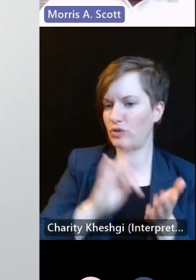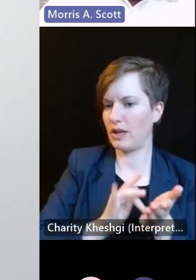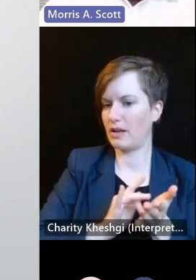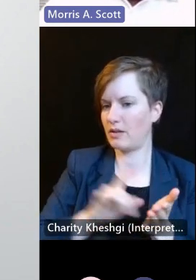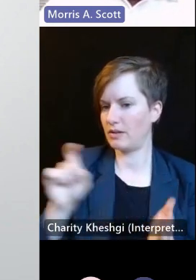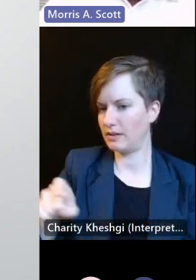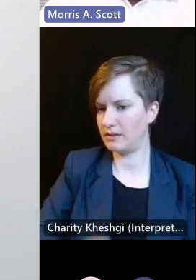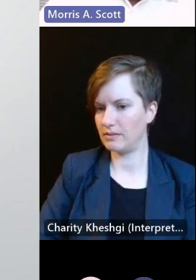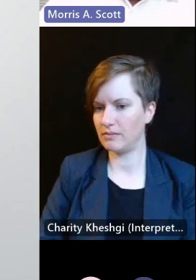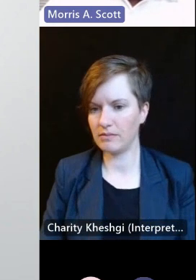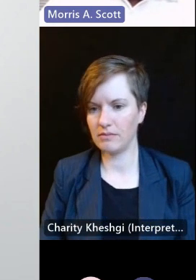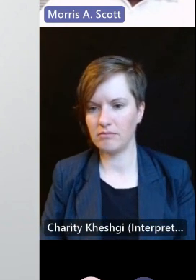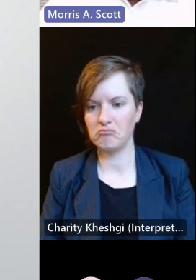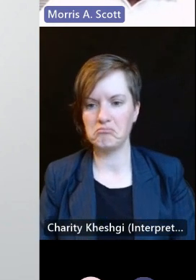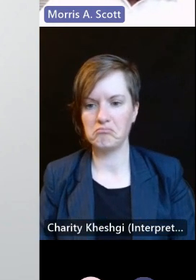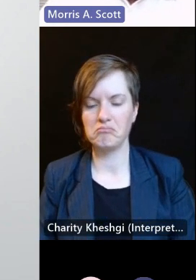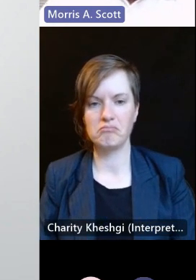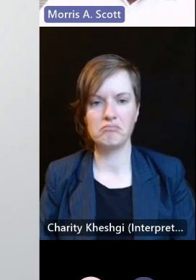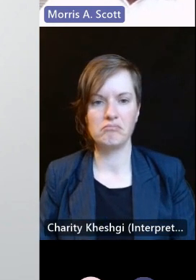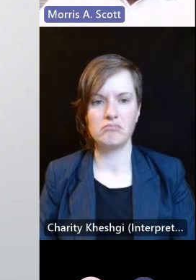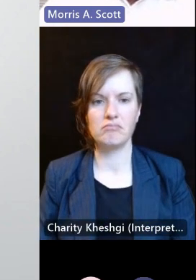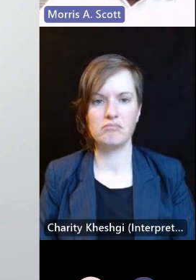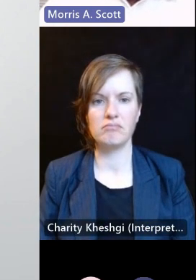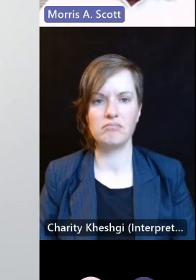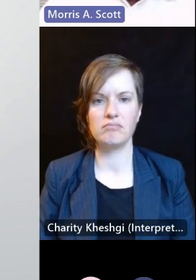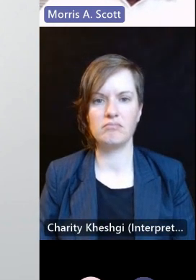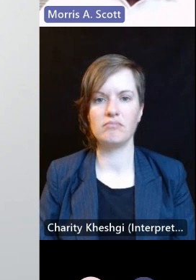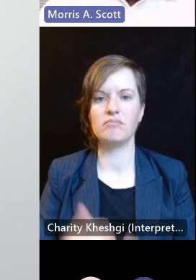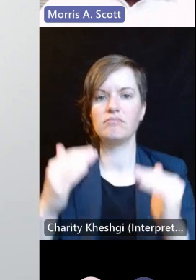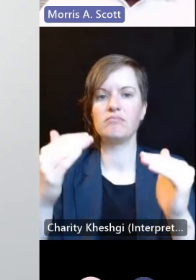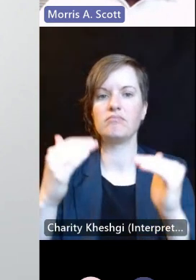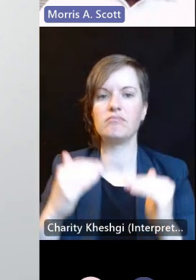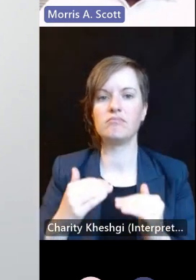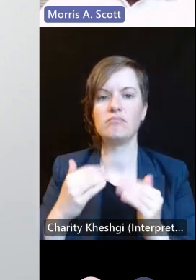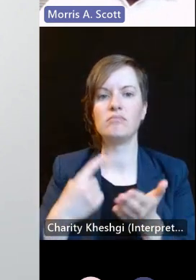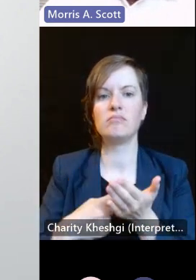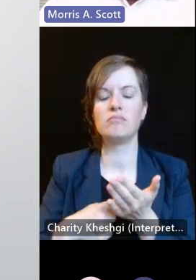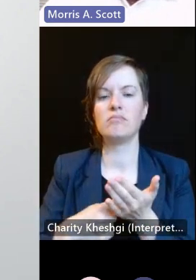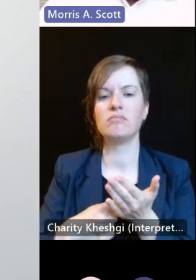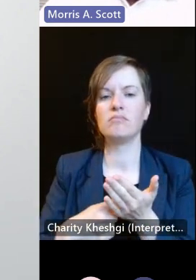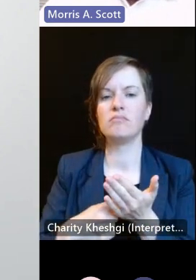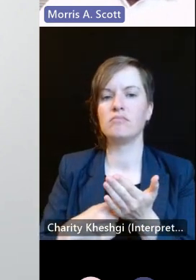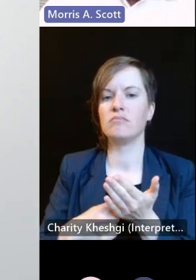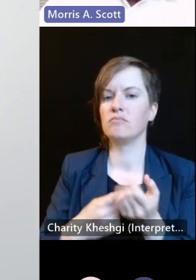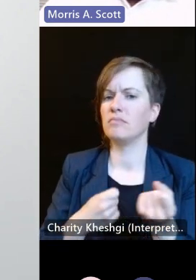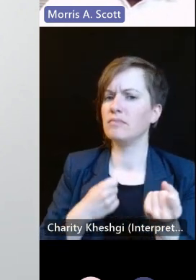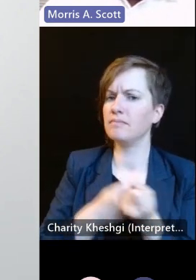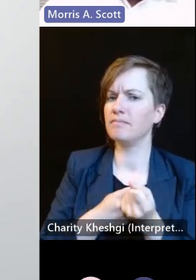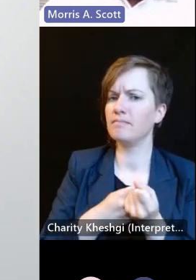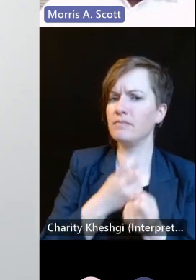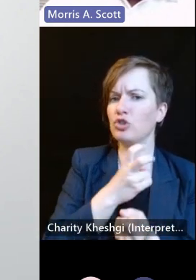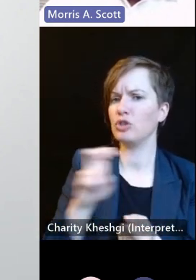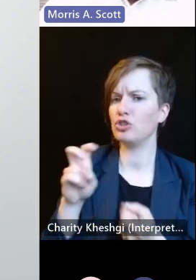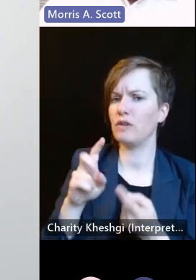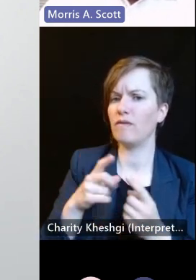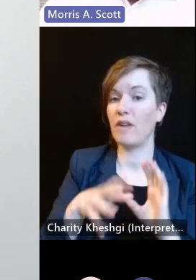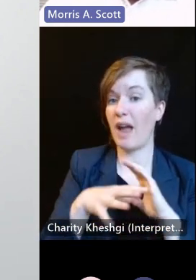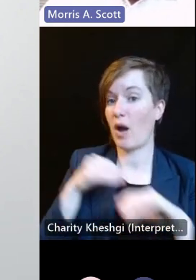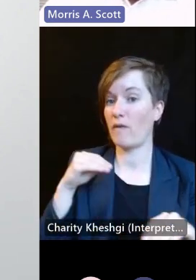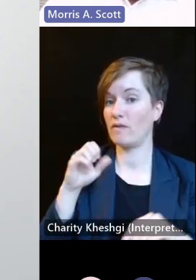let's talk about assistance to transition from shelters and to find temporary housing.